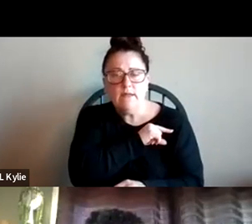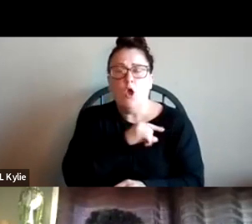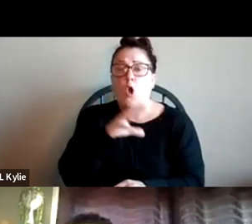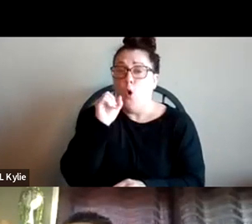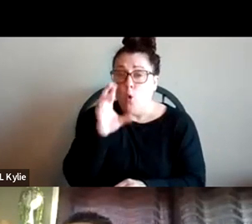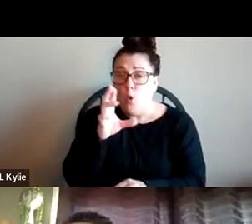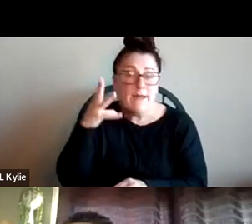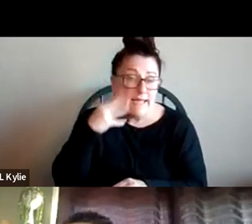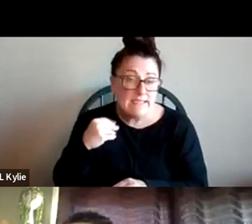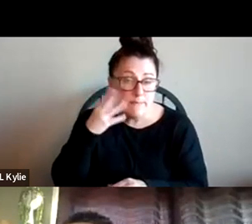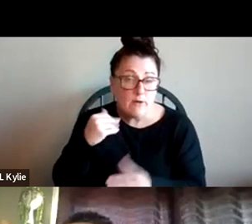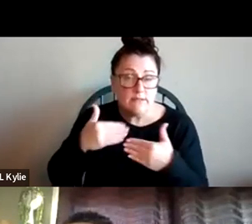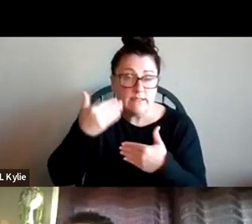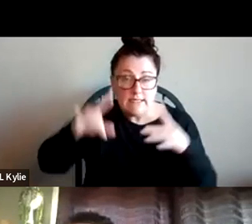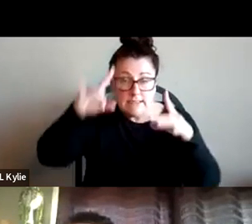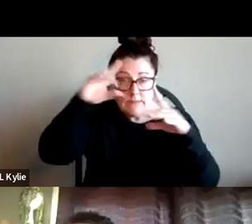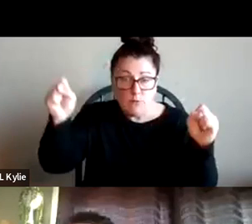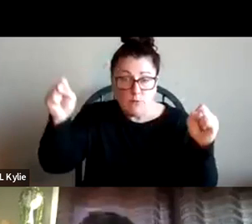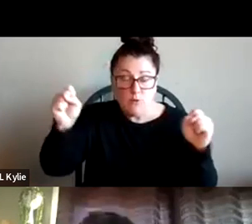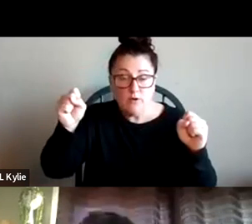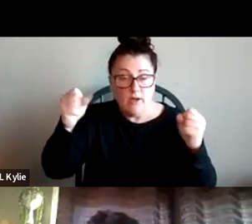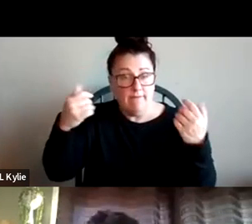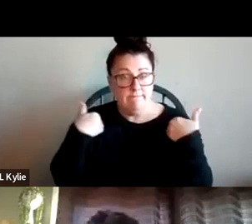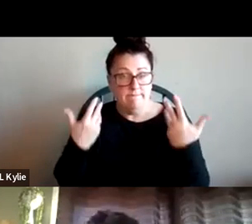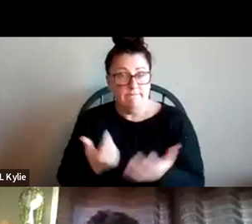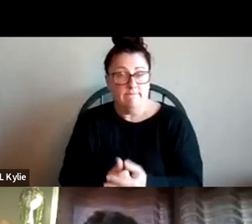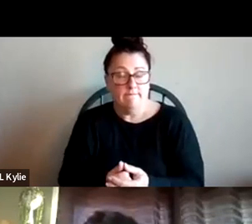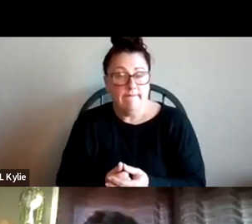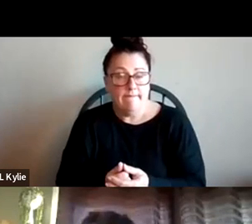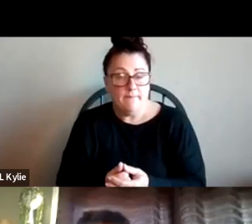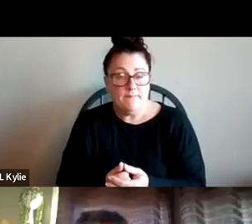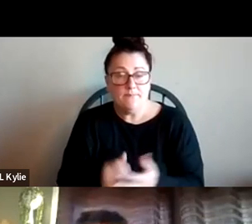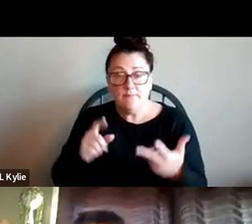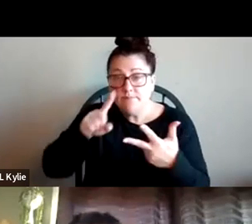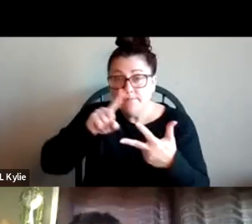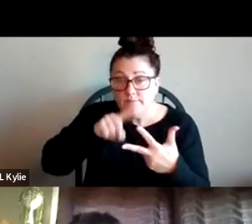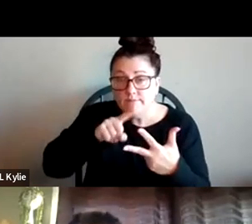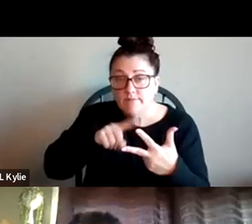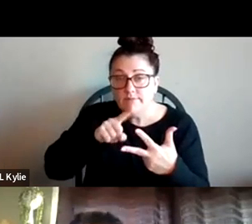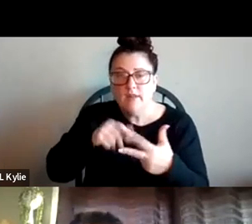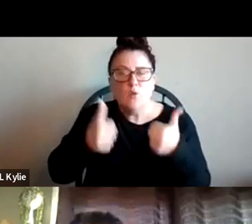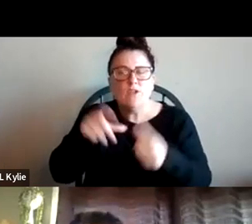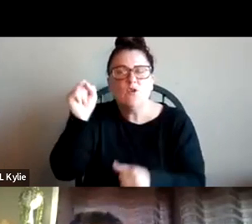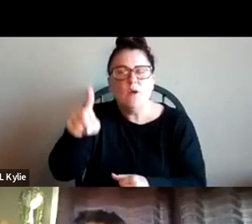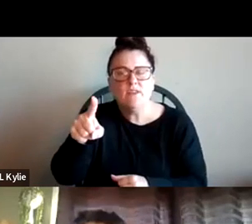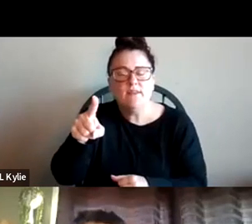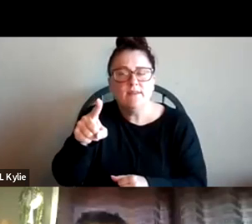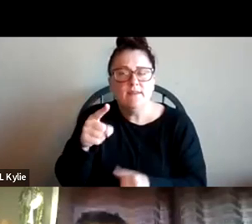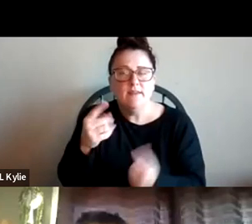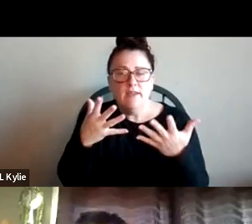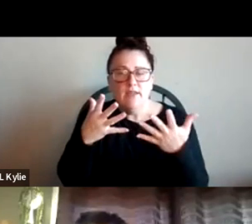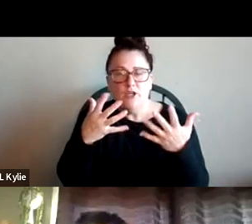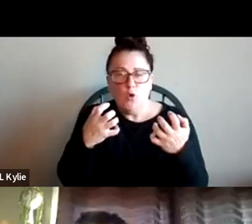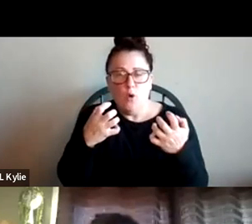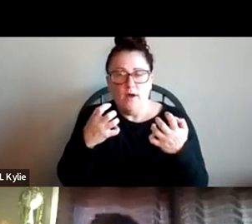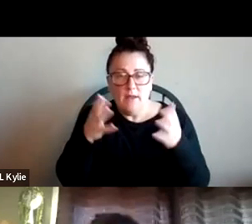experiences our next superintendent should hold? What question would you most like a